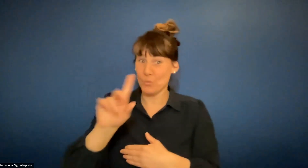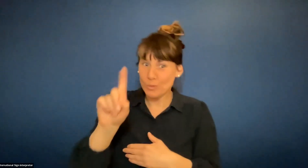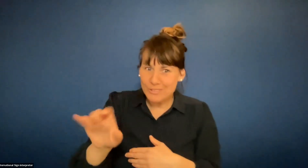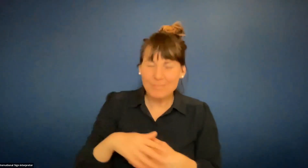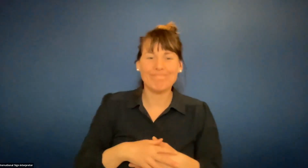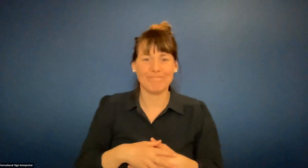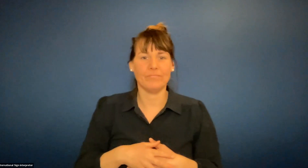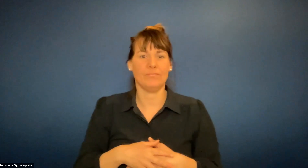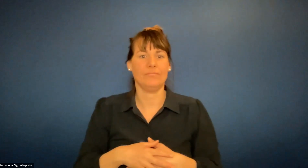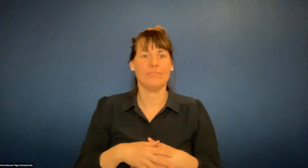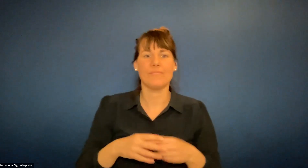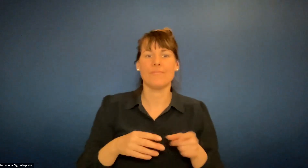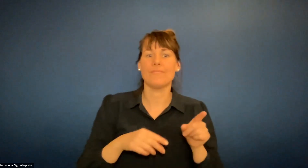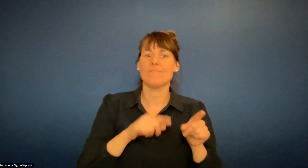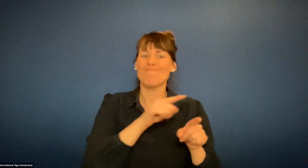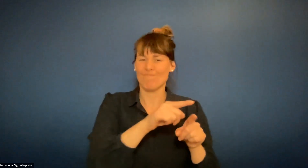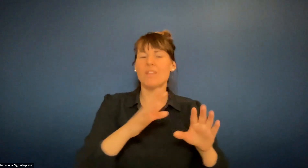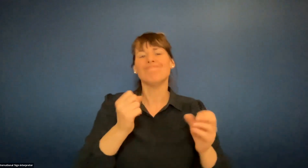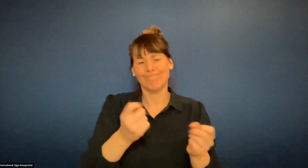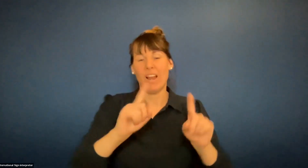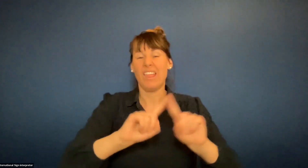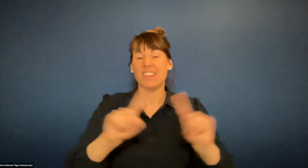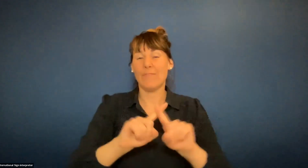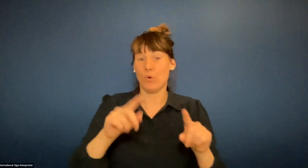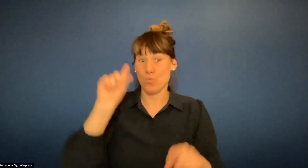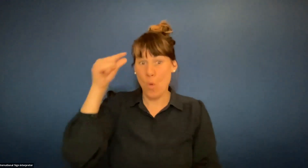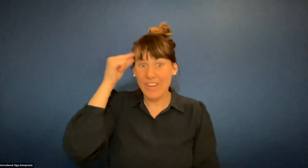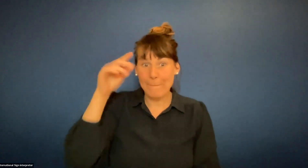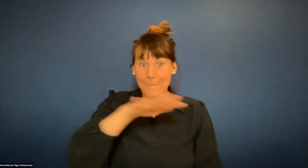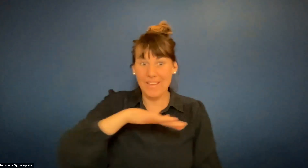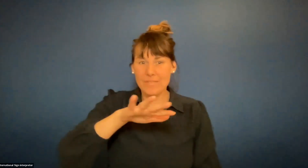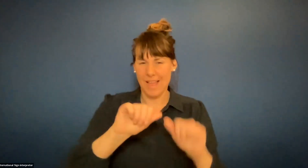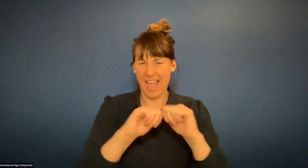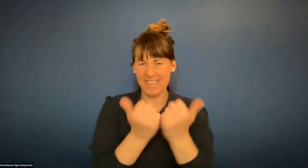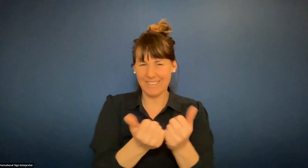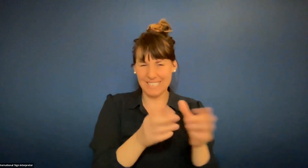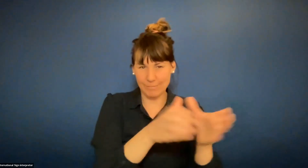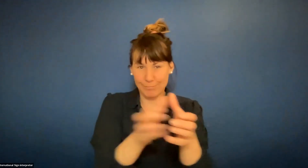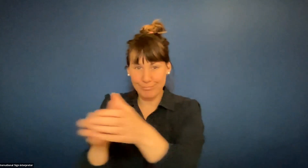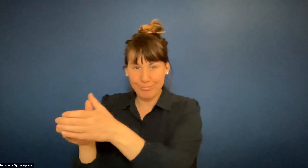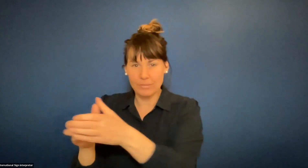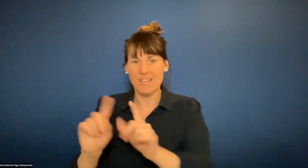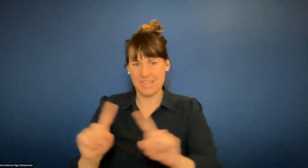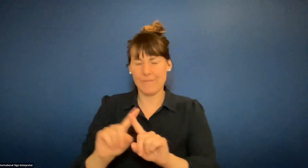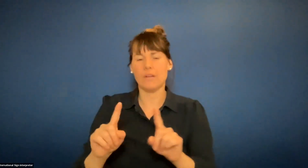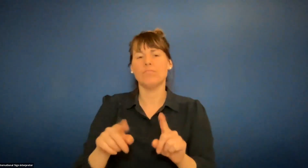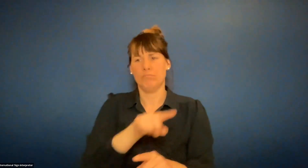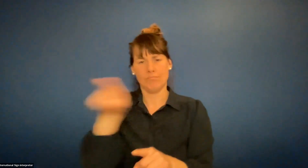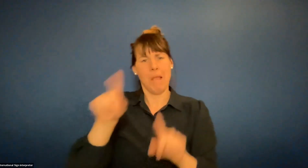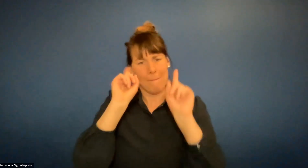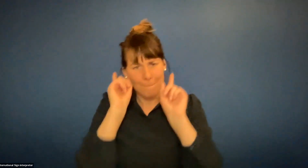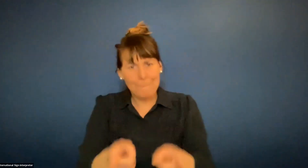each government agency is expected to perform their respective mandates